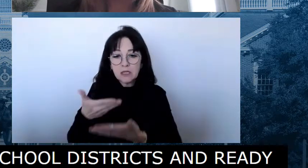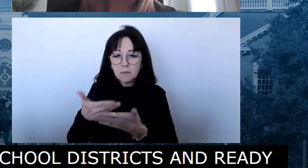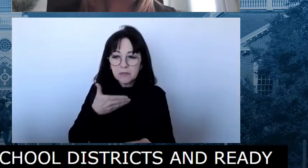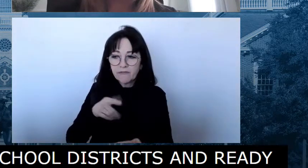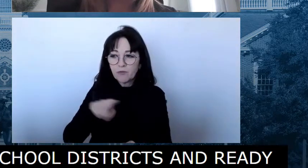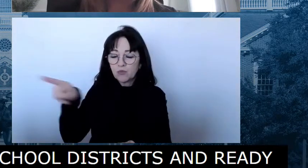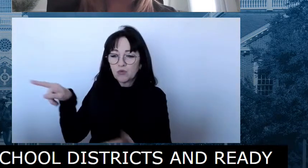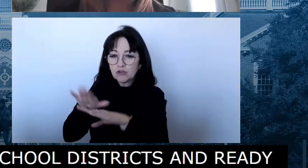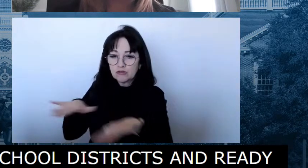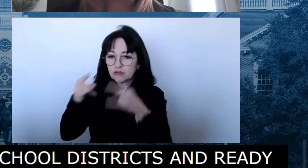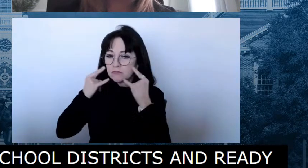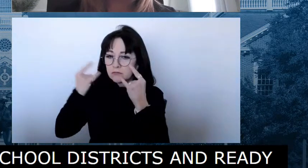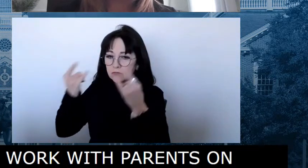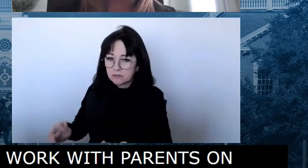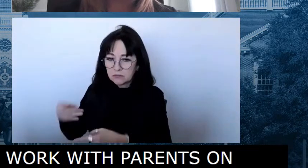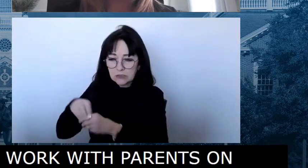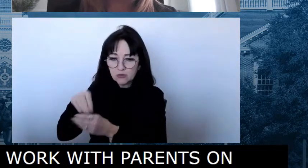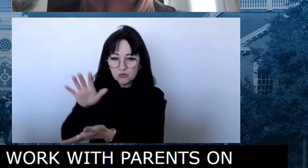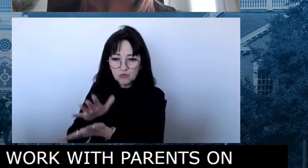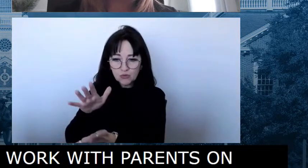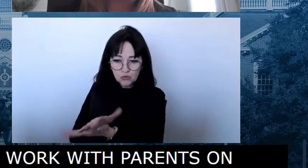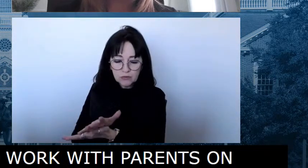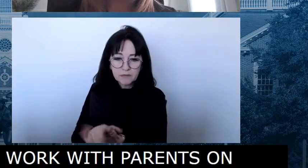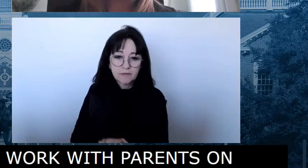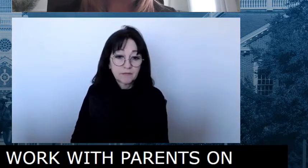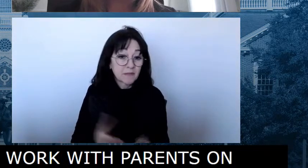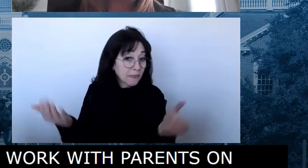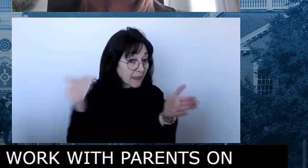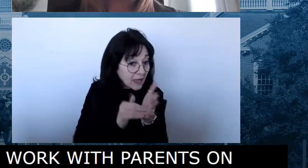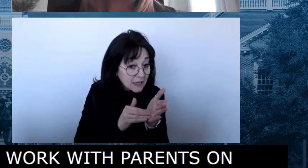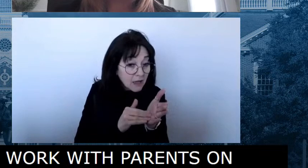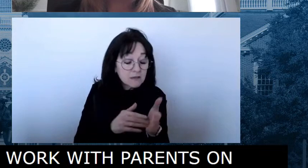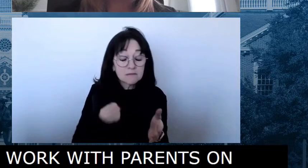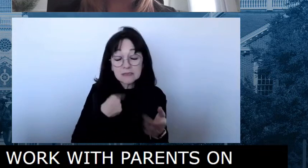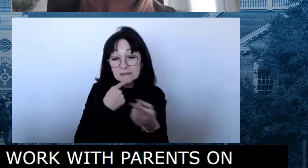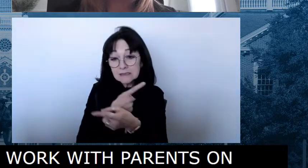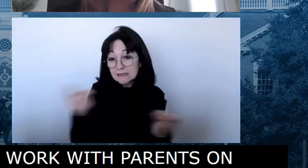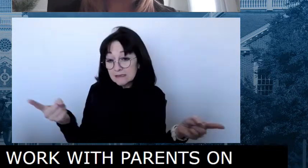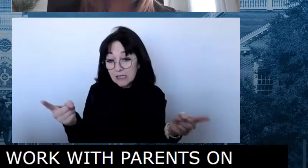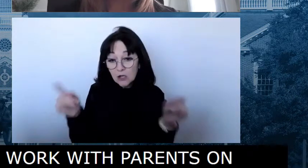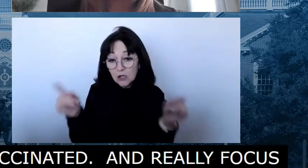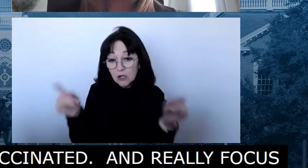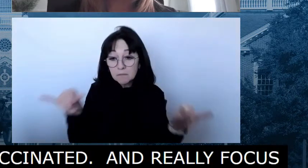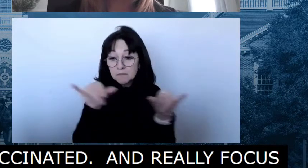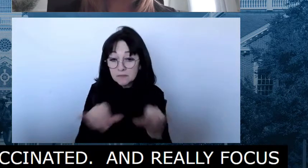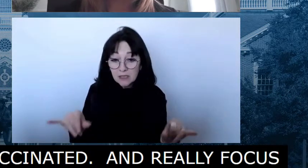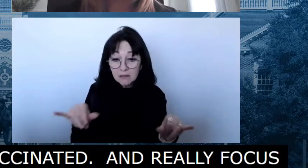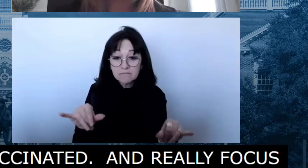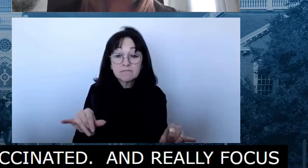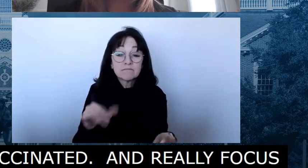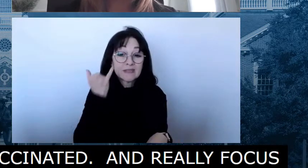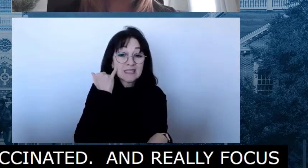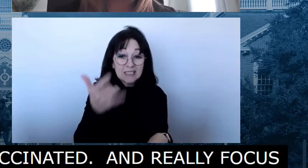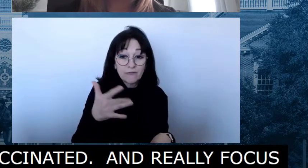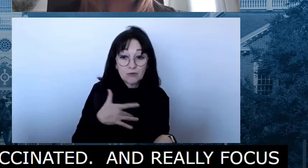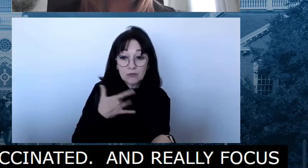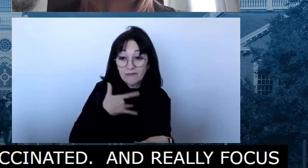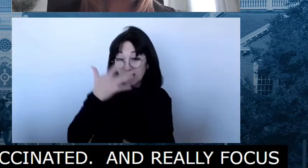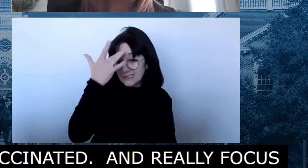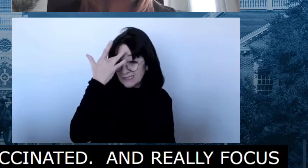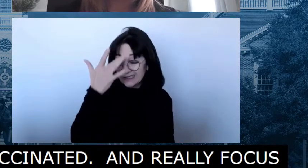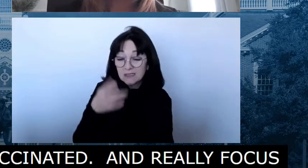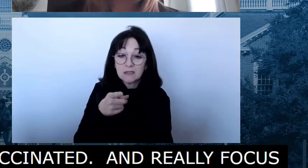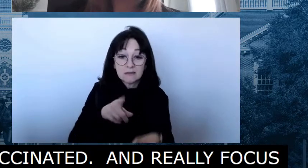now in terms of if you're feeling sick, stay home, get tested, test yourself, make sure you're not